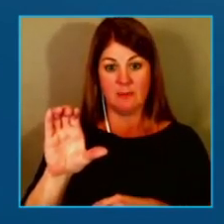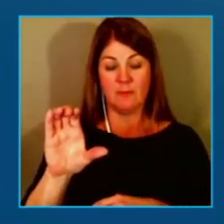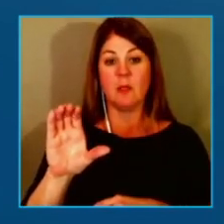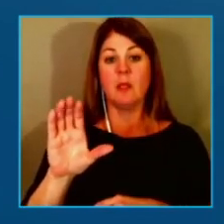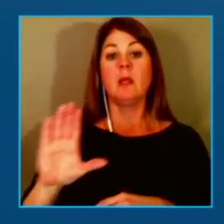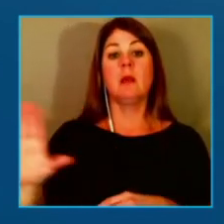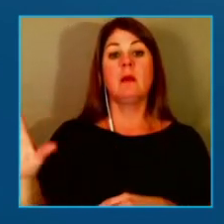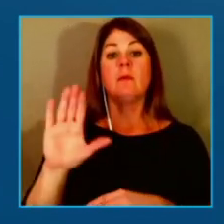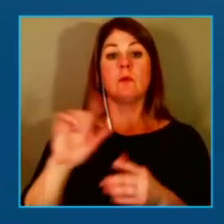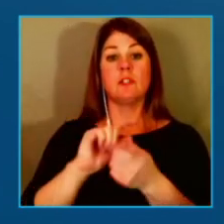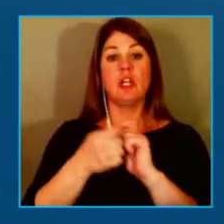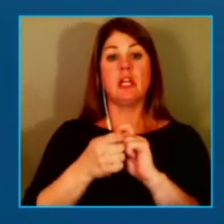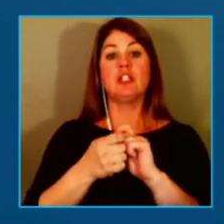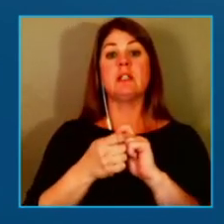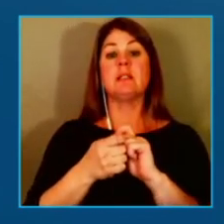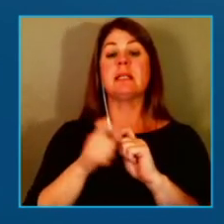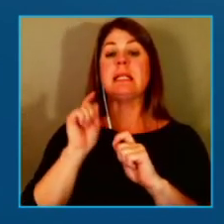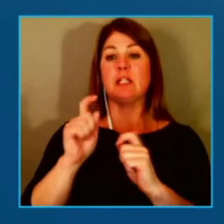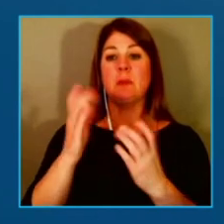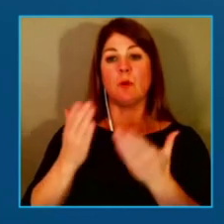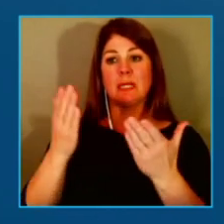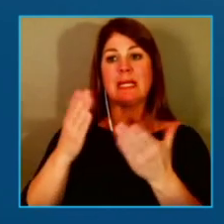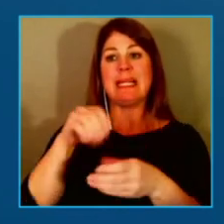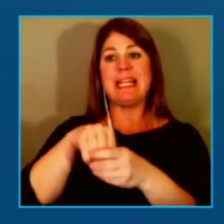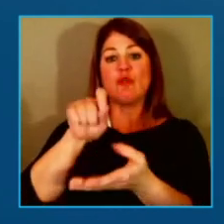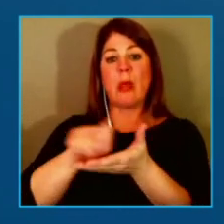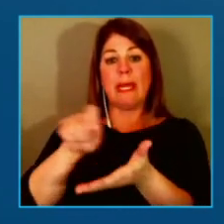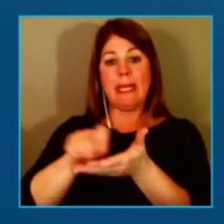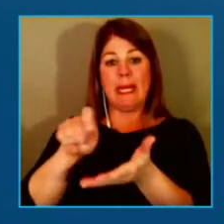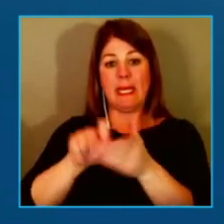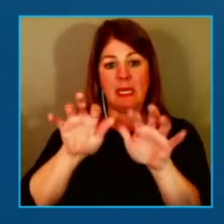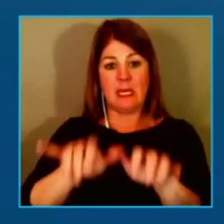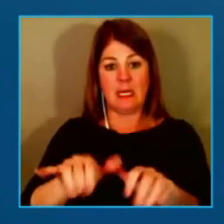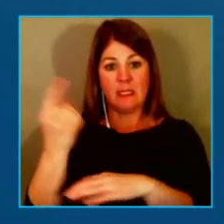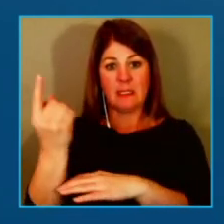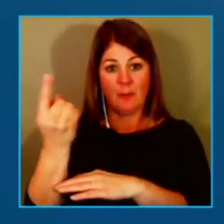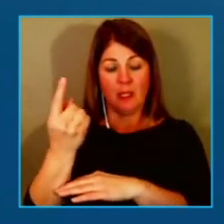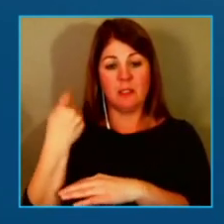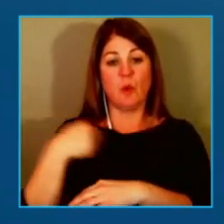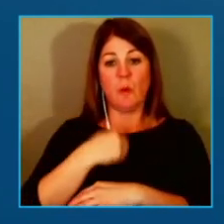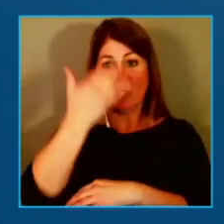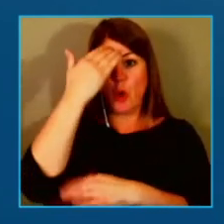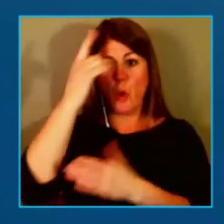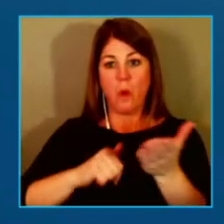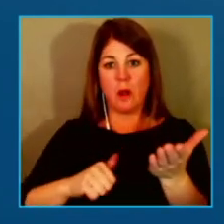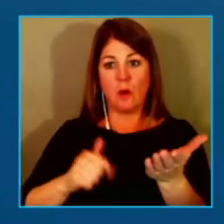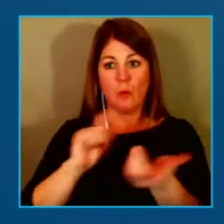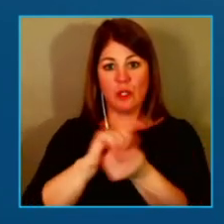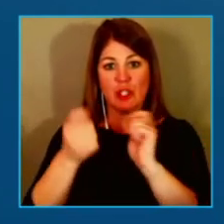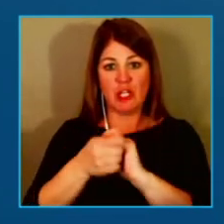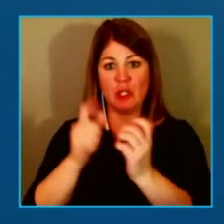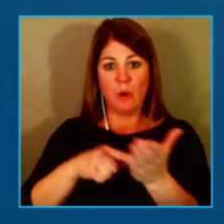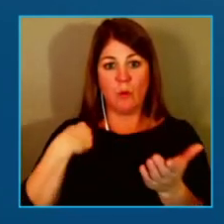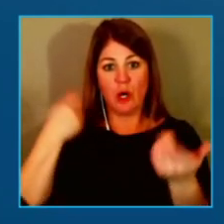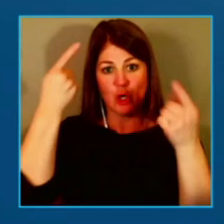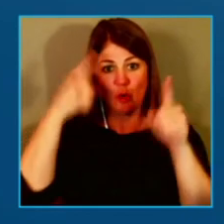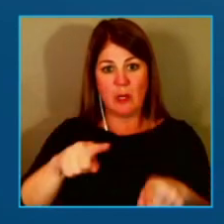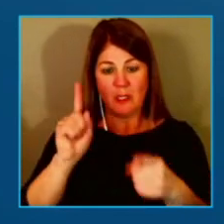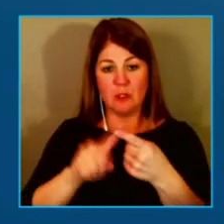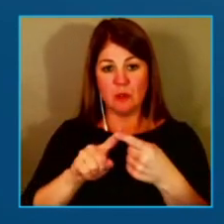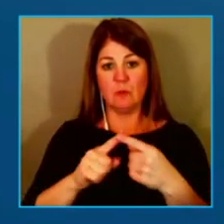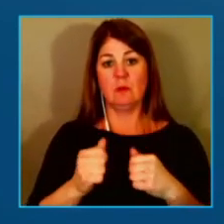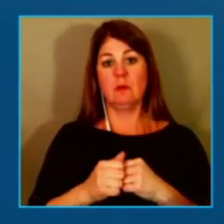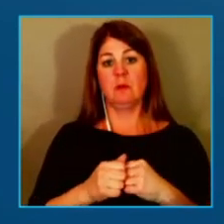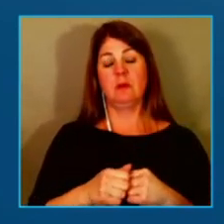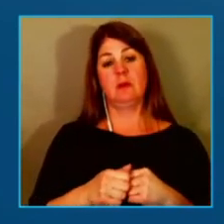be presented in writing so that we know that what we're approving. I, quite frankly, I guess I was just asleep at the